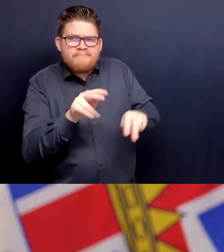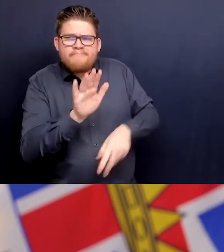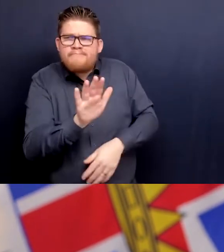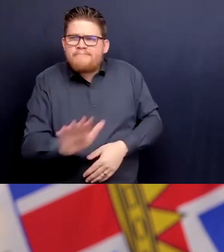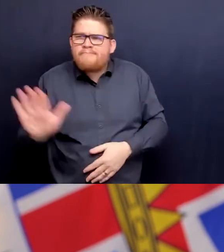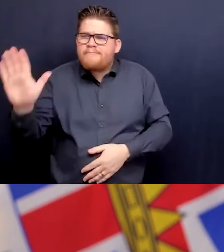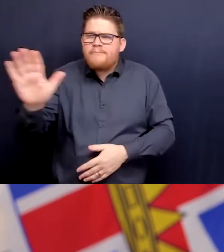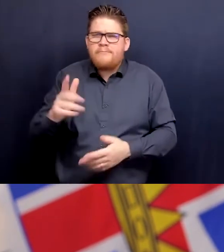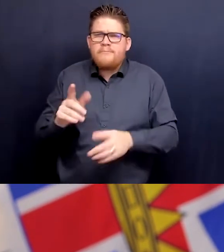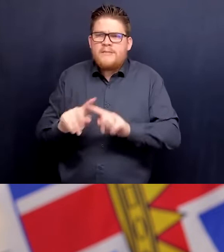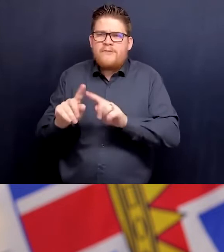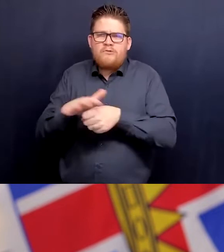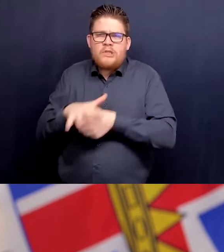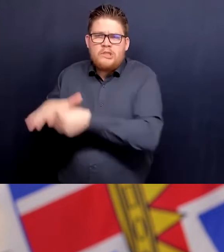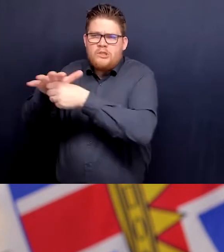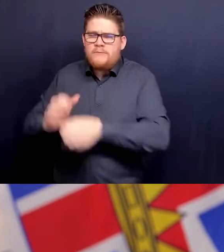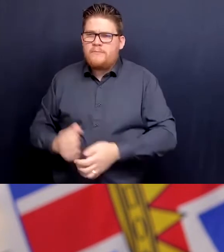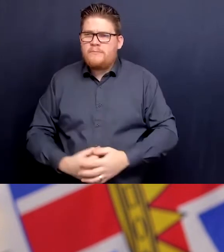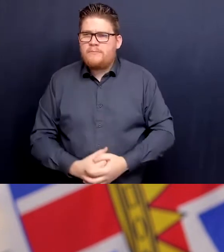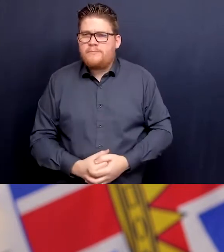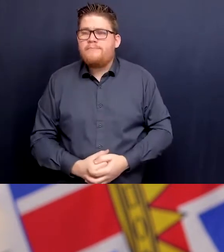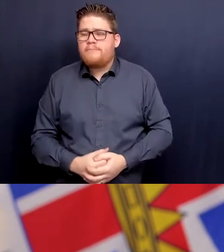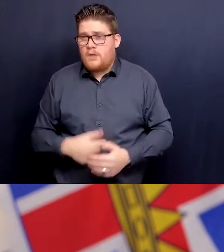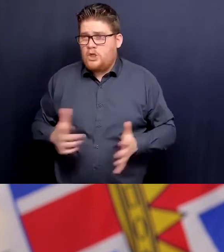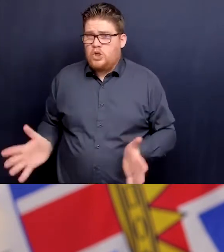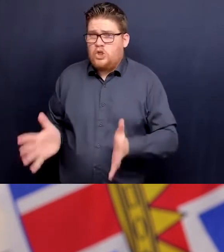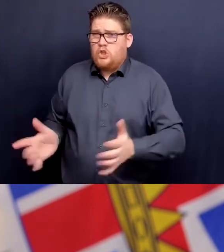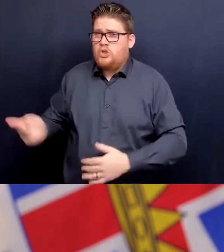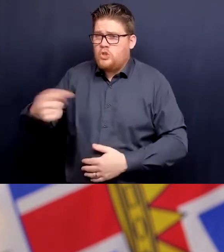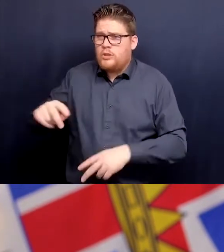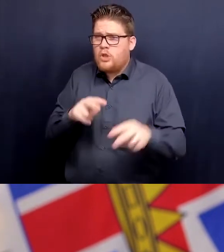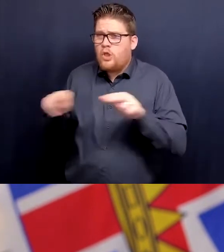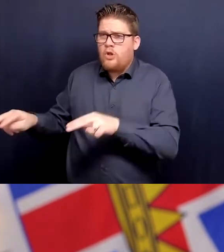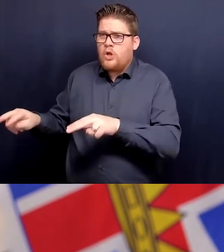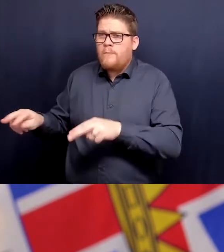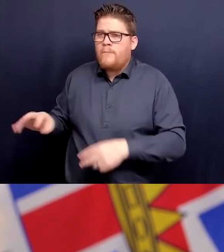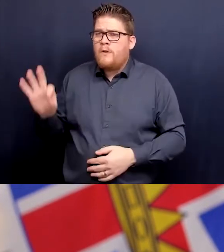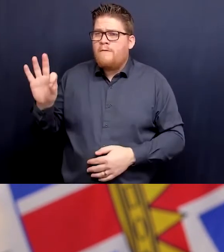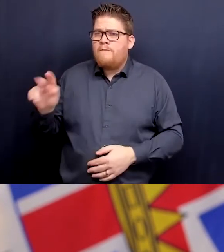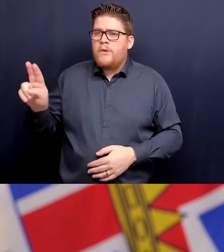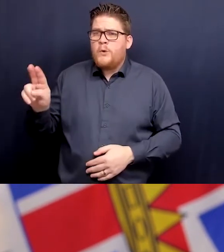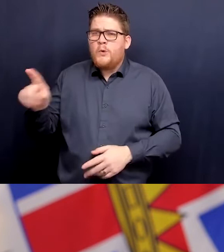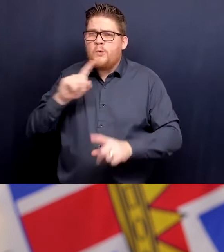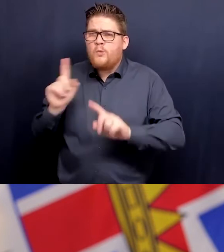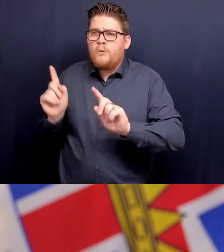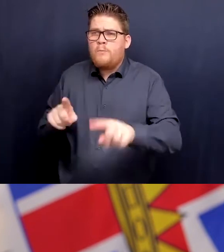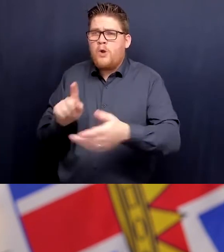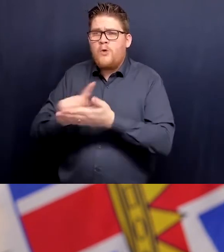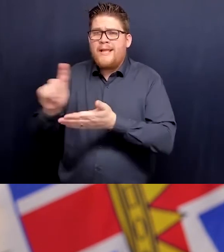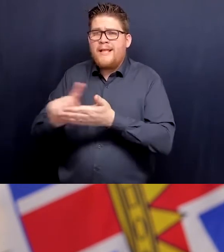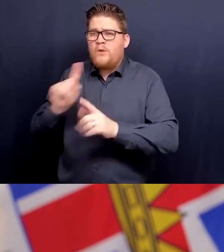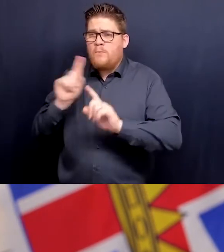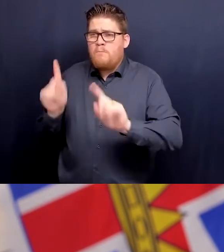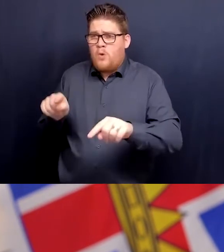SARS-CoV-2 as well. So I would encourage you to look at, for example, our influenza surveillance report that comes out weekly. Those are some of the measures